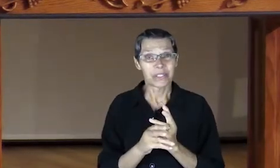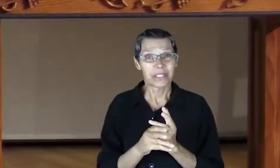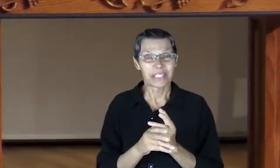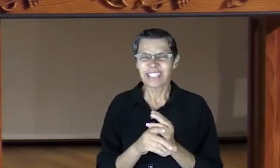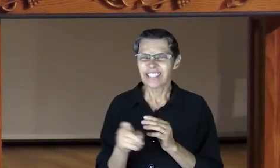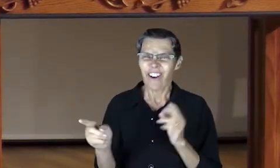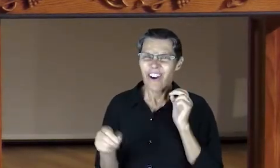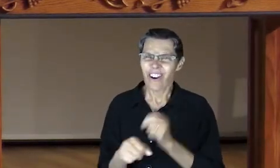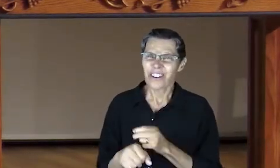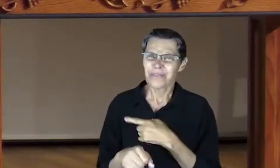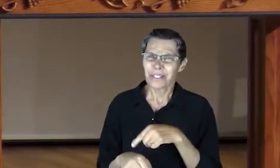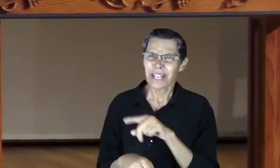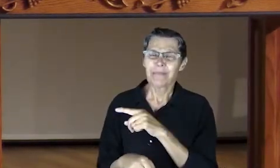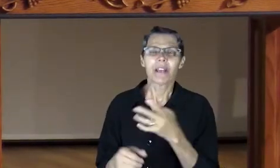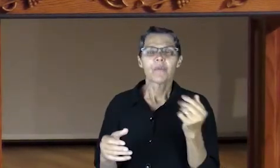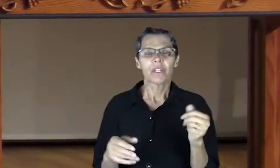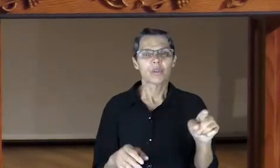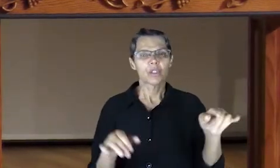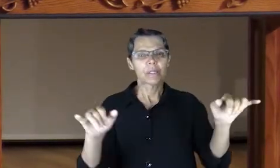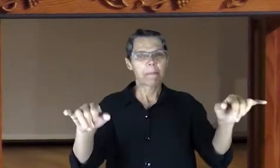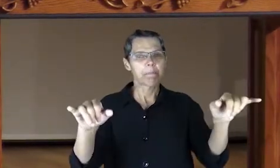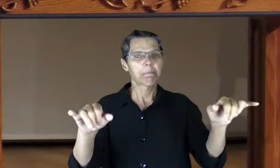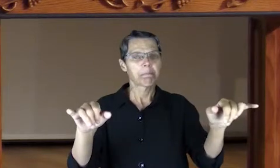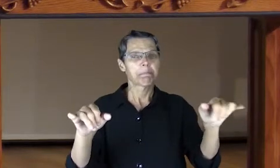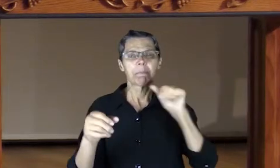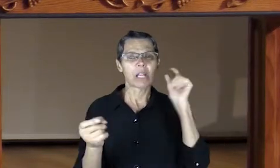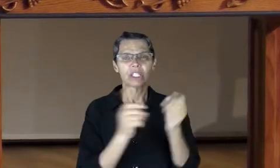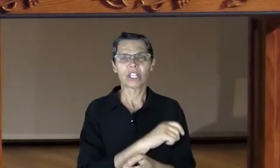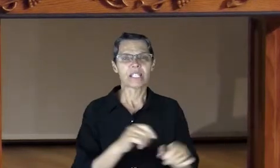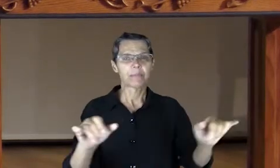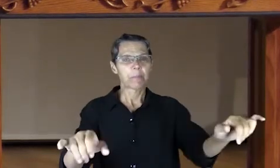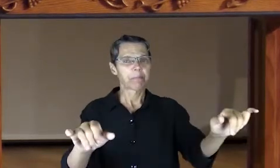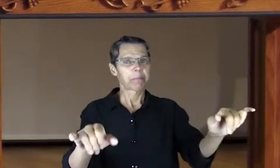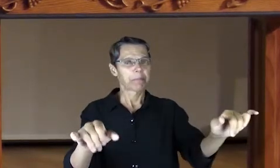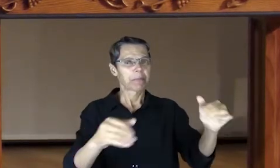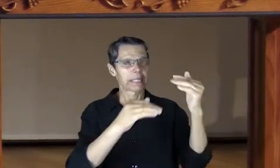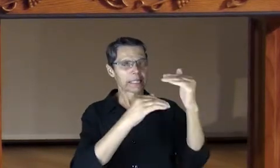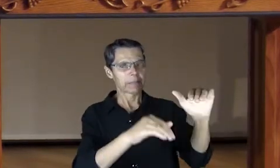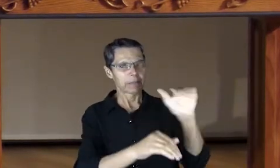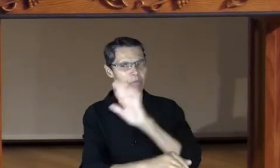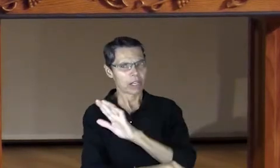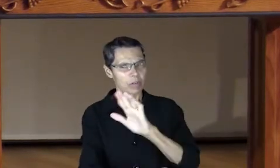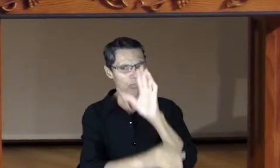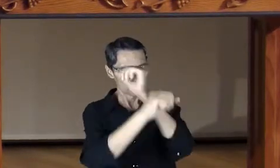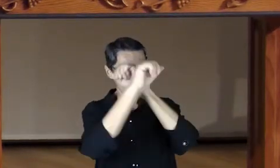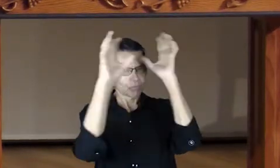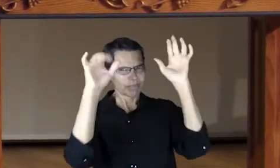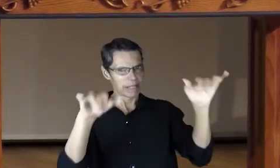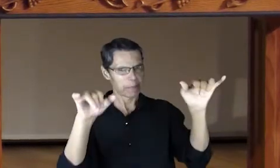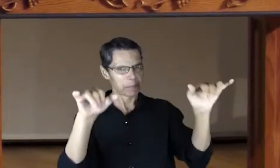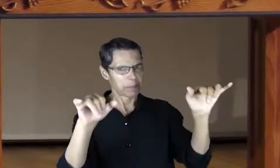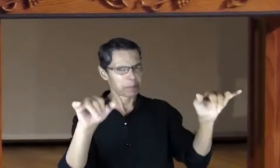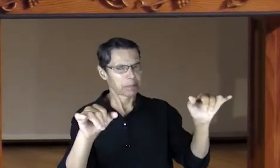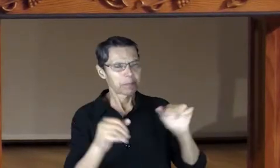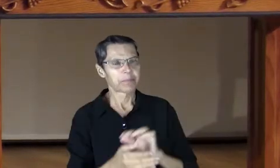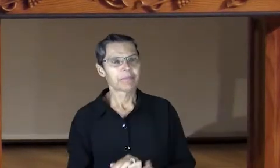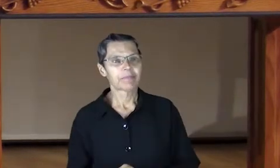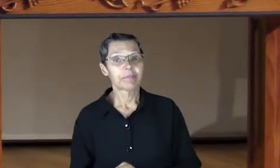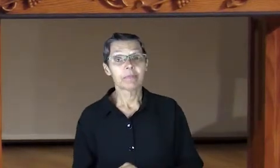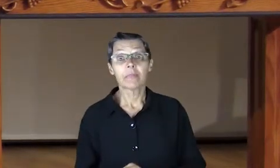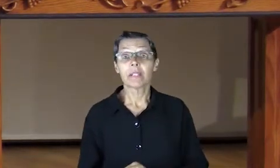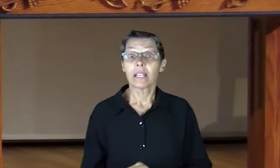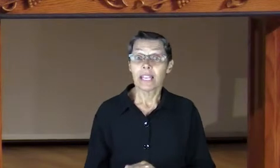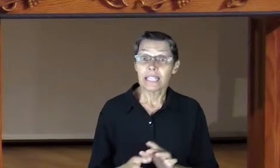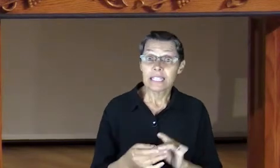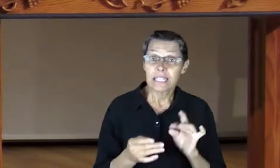box that they've known you and the limitations that they've put you in. And it says